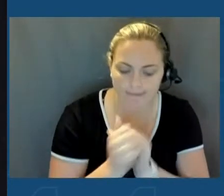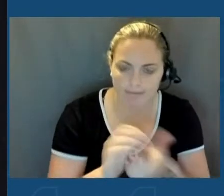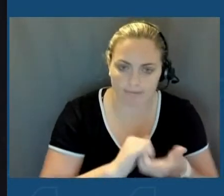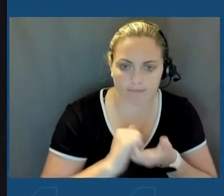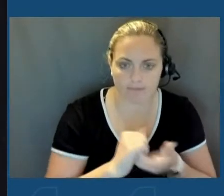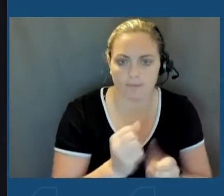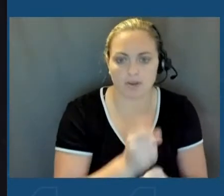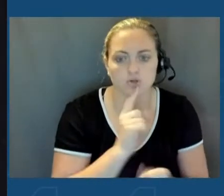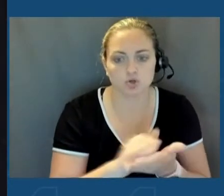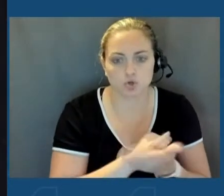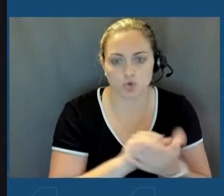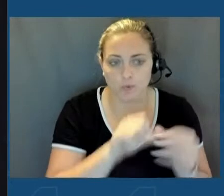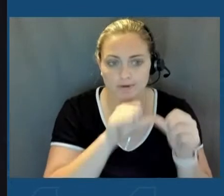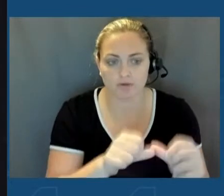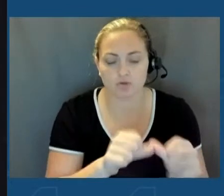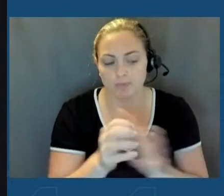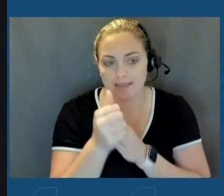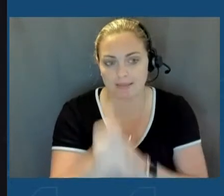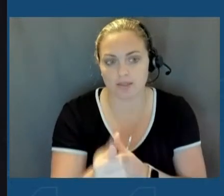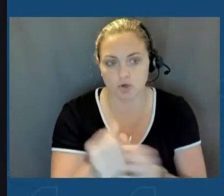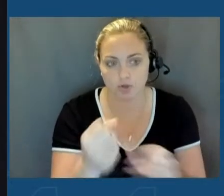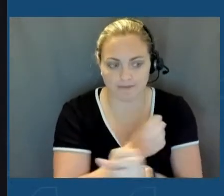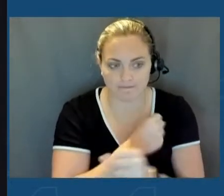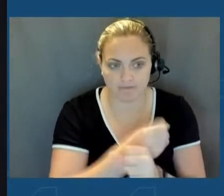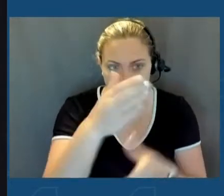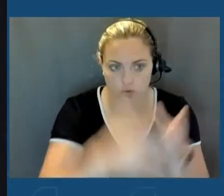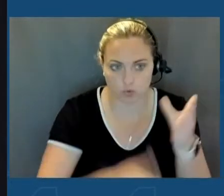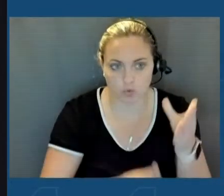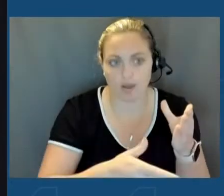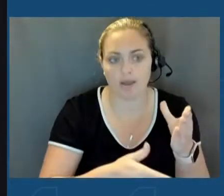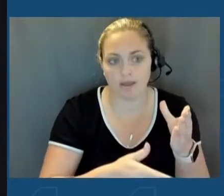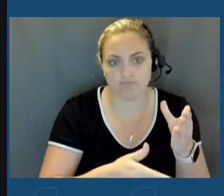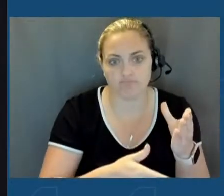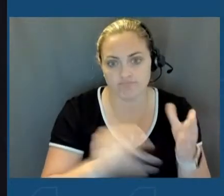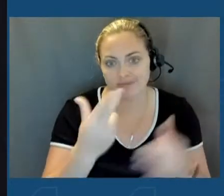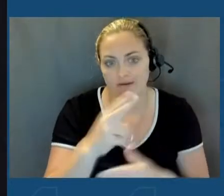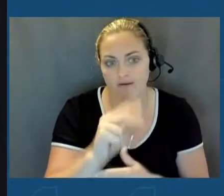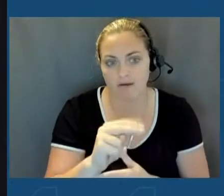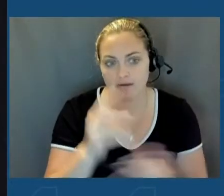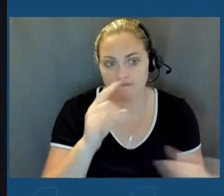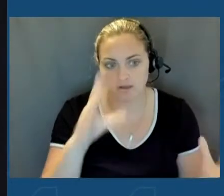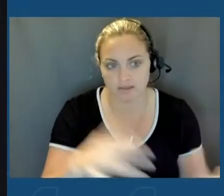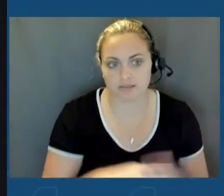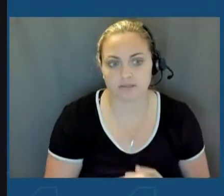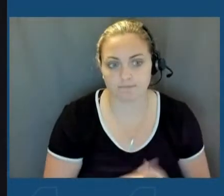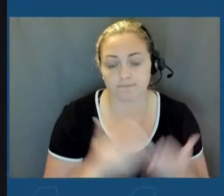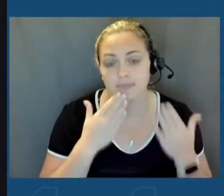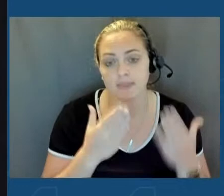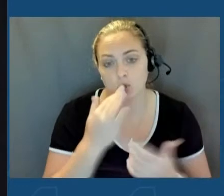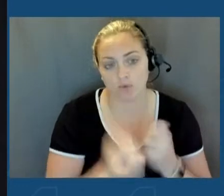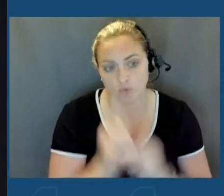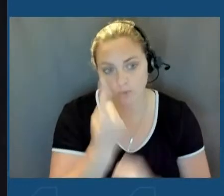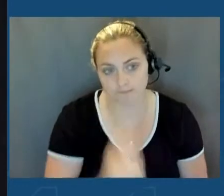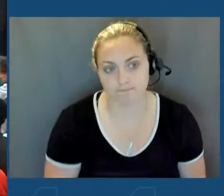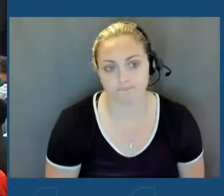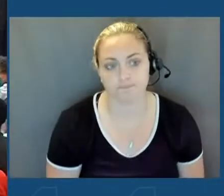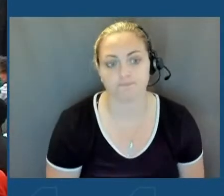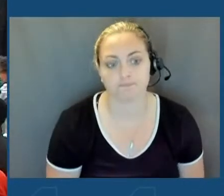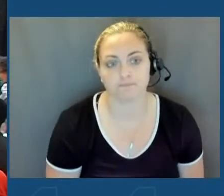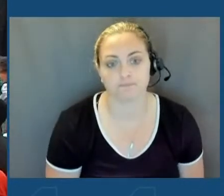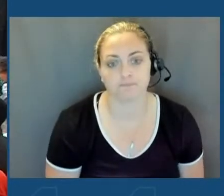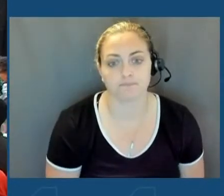York remains a leader in the fight to end the scourge of gun violence. Thank you, everyone.